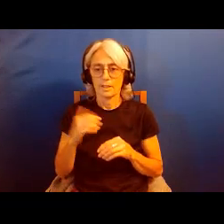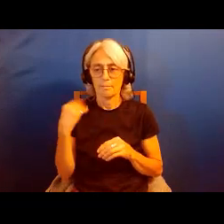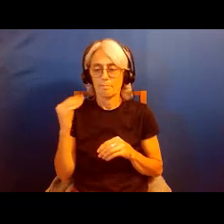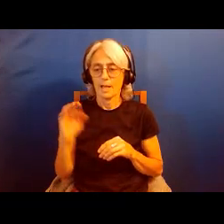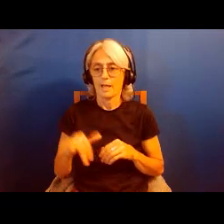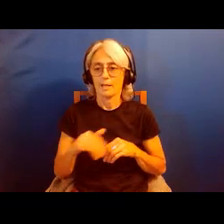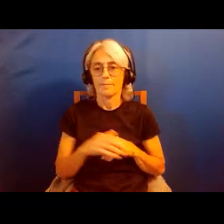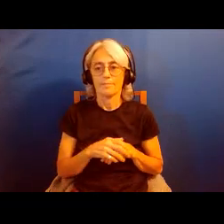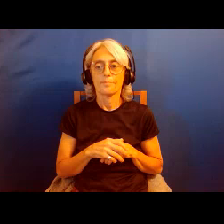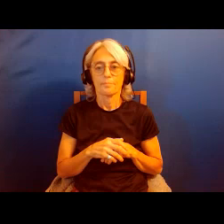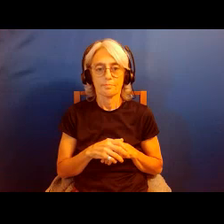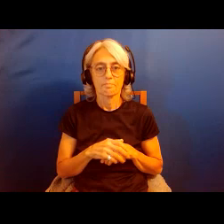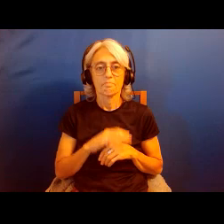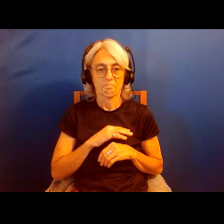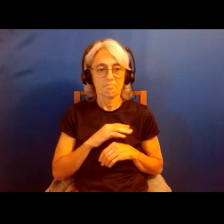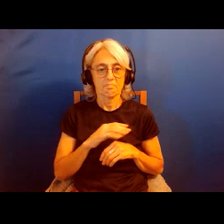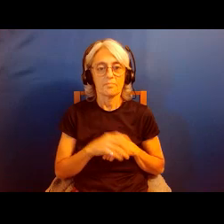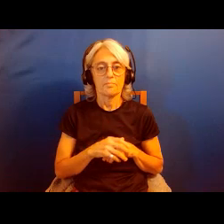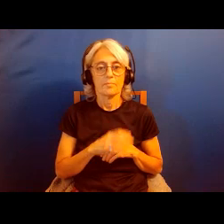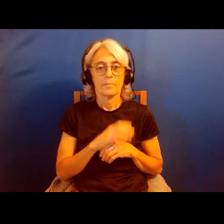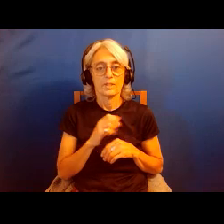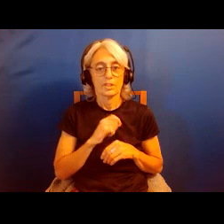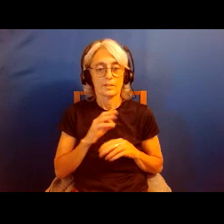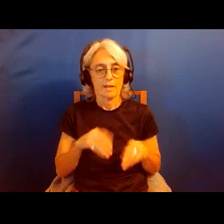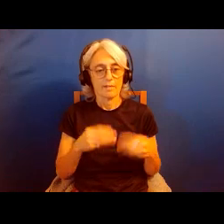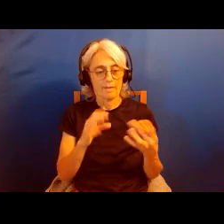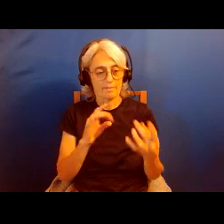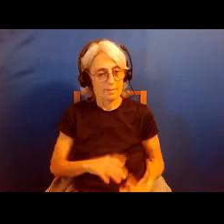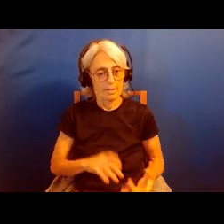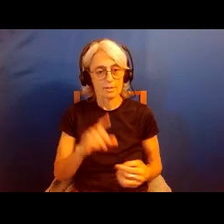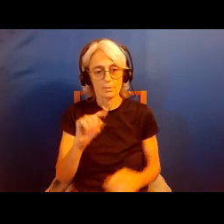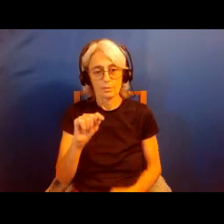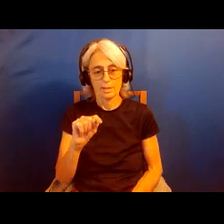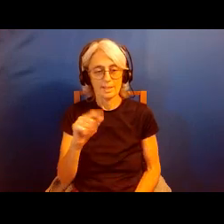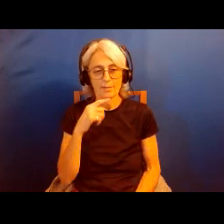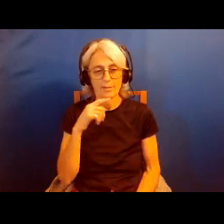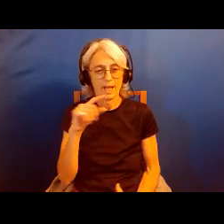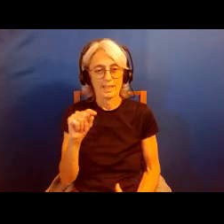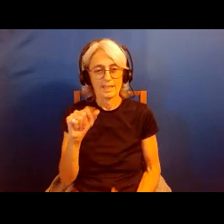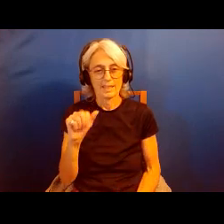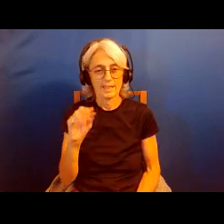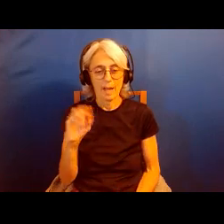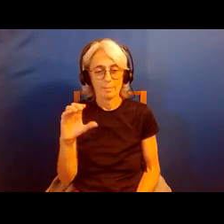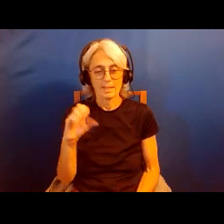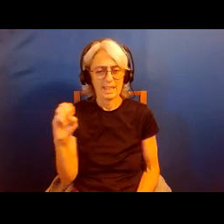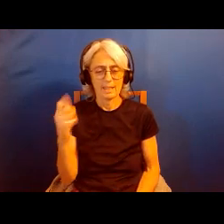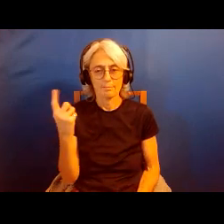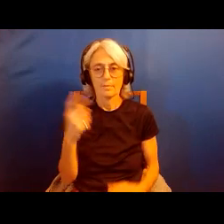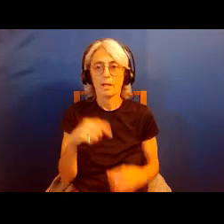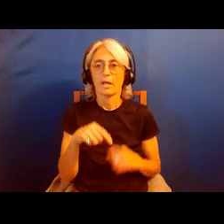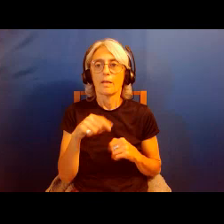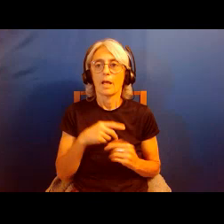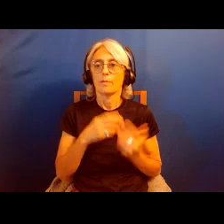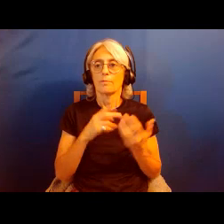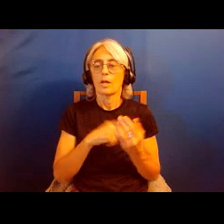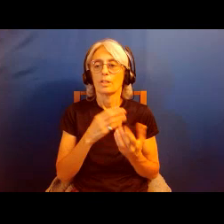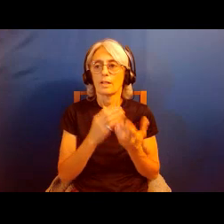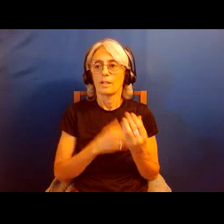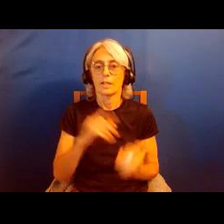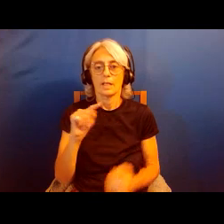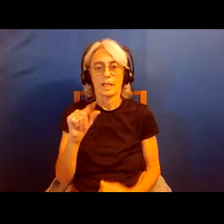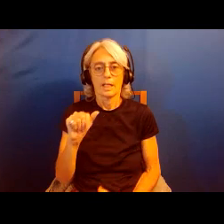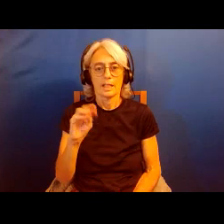requirement. Commission staff provided feedback to TAMSI on the proposed project list, and subsequently, TAMSI